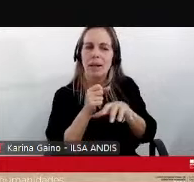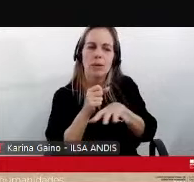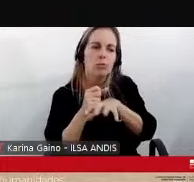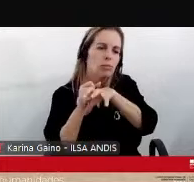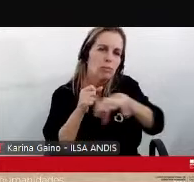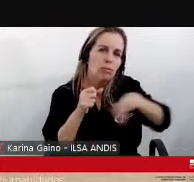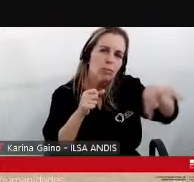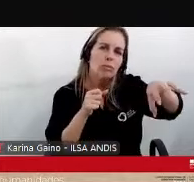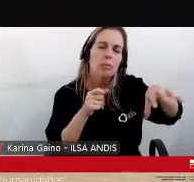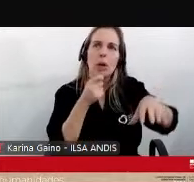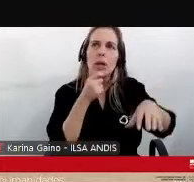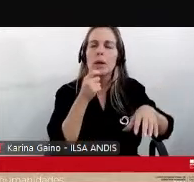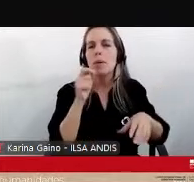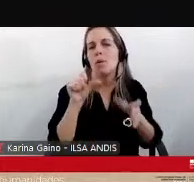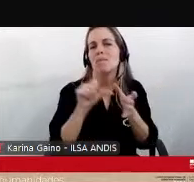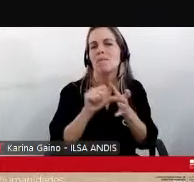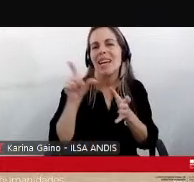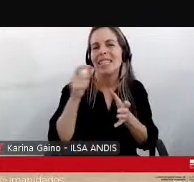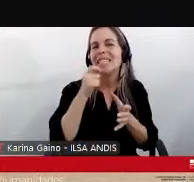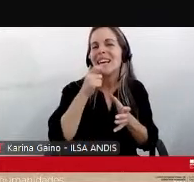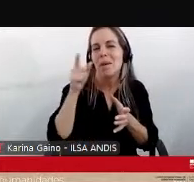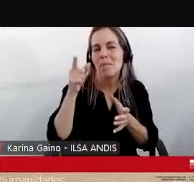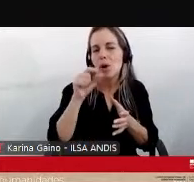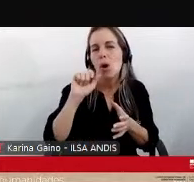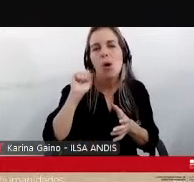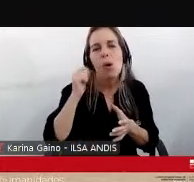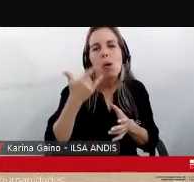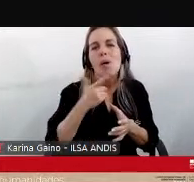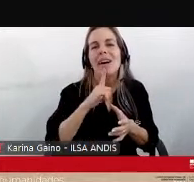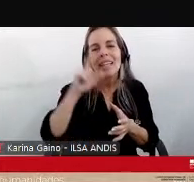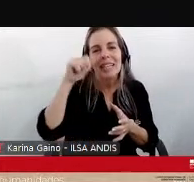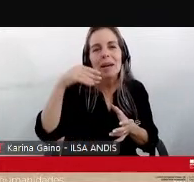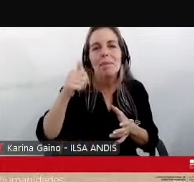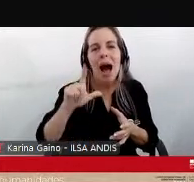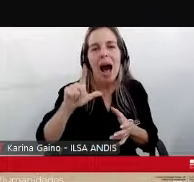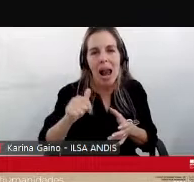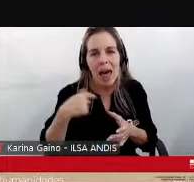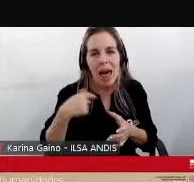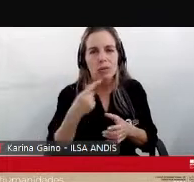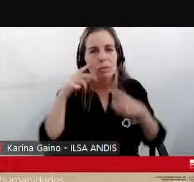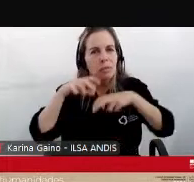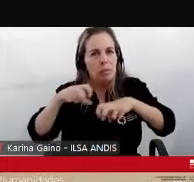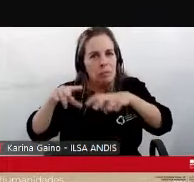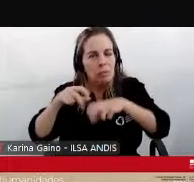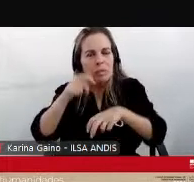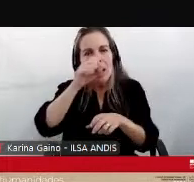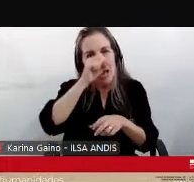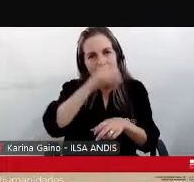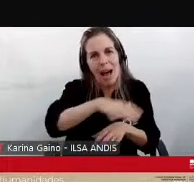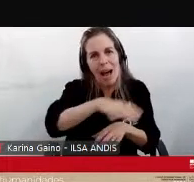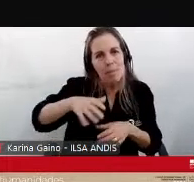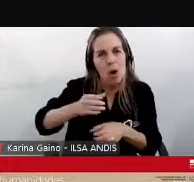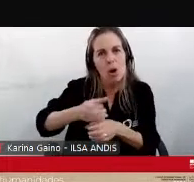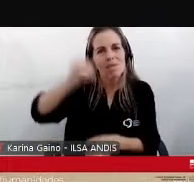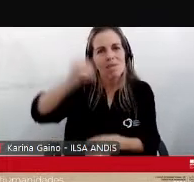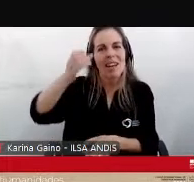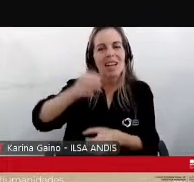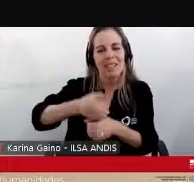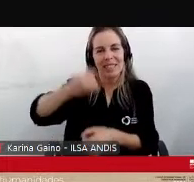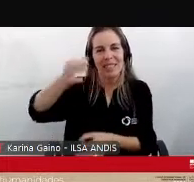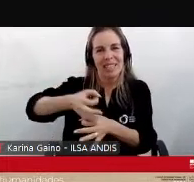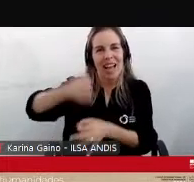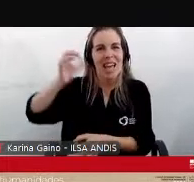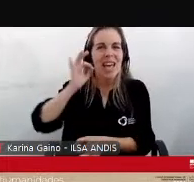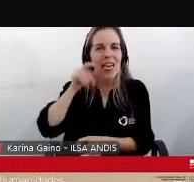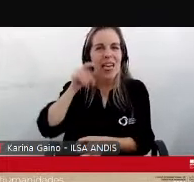doing research in the sugarcane sector, and we found that recruiters would go to workers' communities of origin and indigenous communities